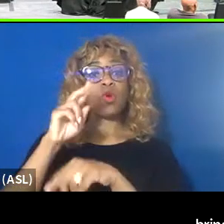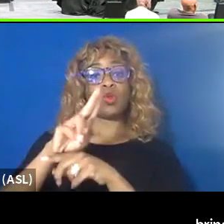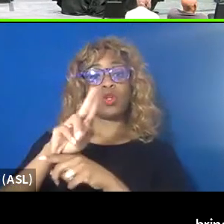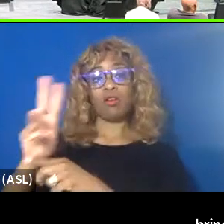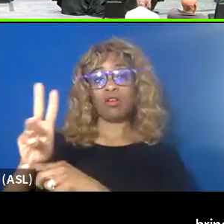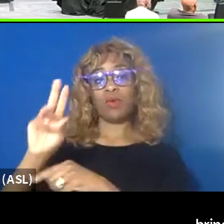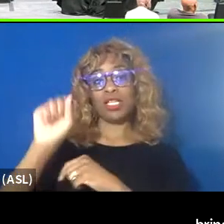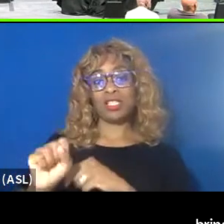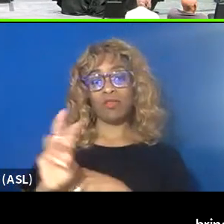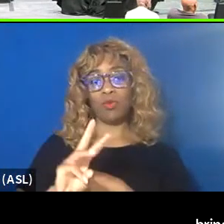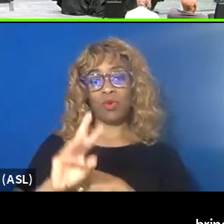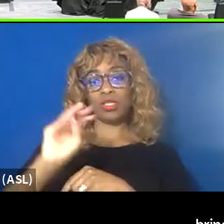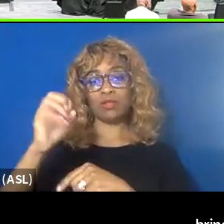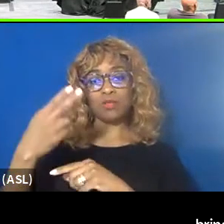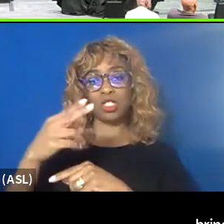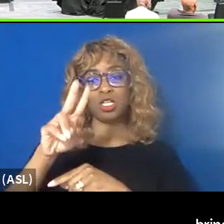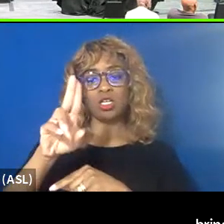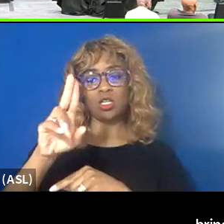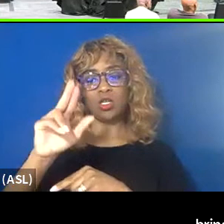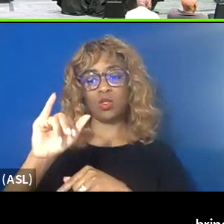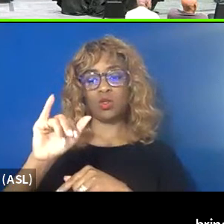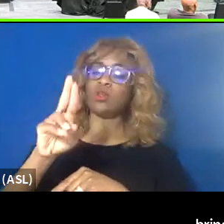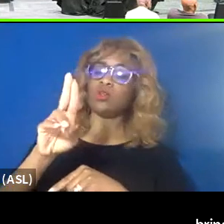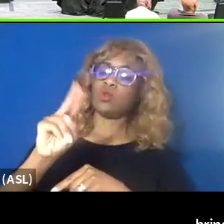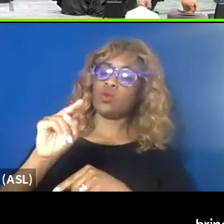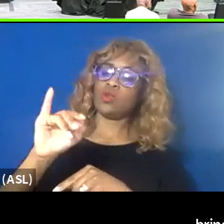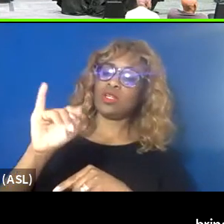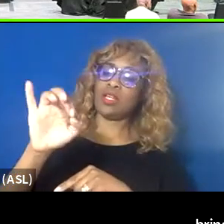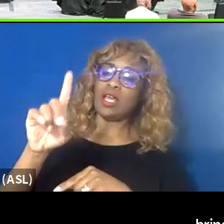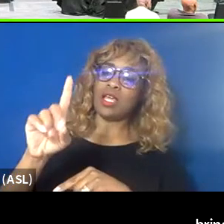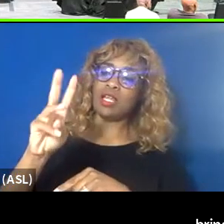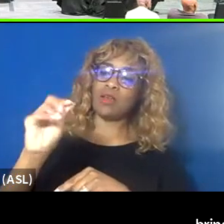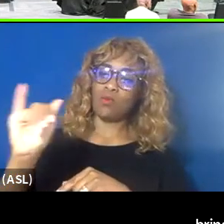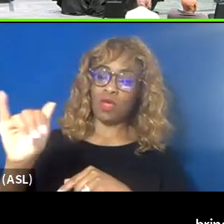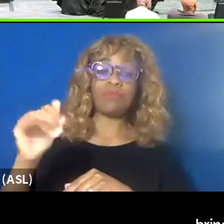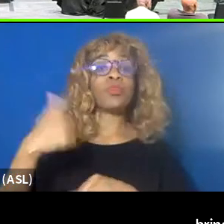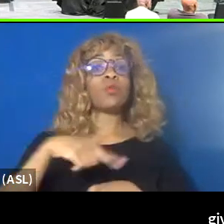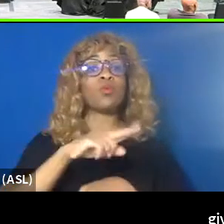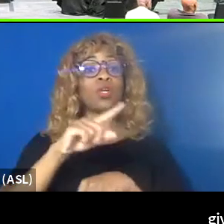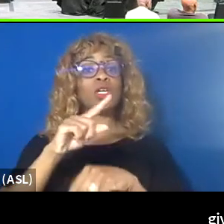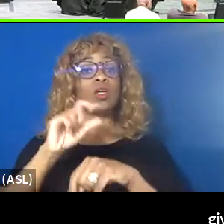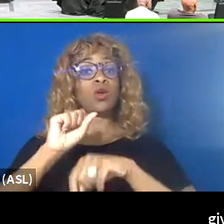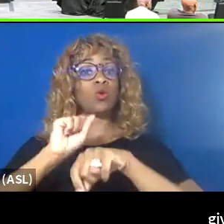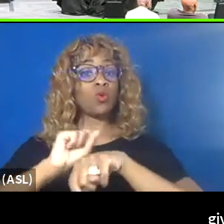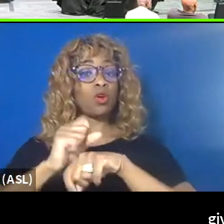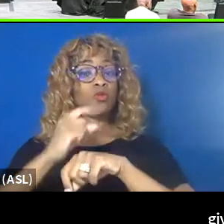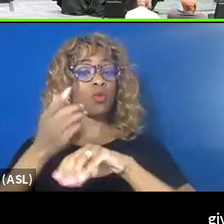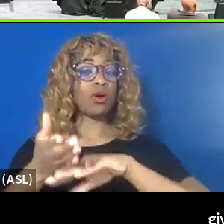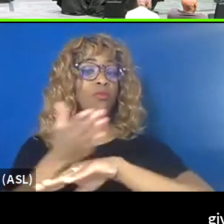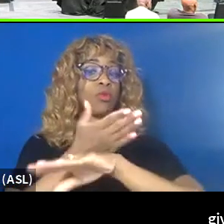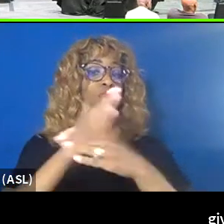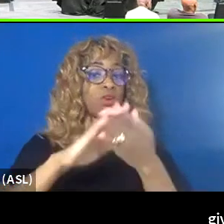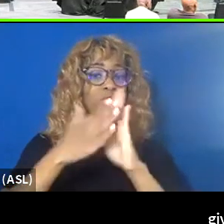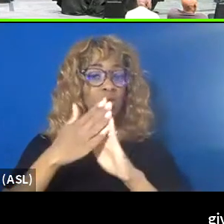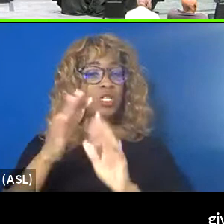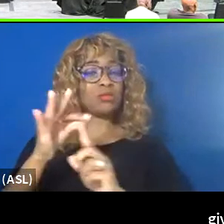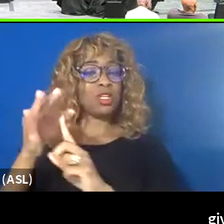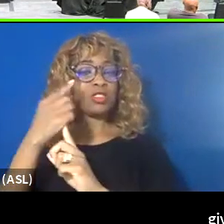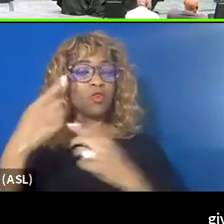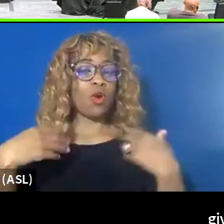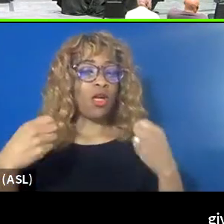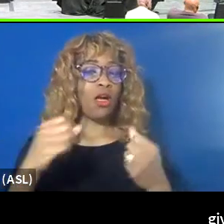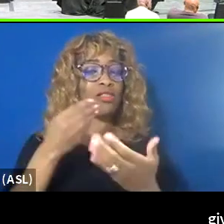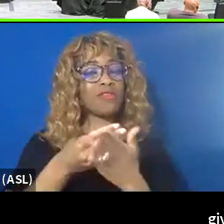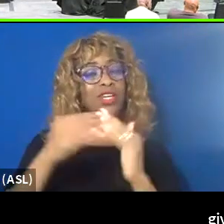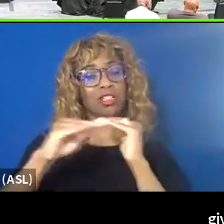Southwest Michigan, and United Way of Southwest Michigan works to improve the community, especially in the areas of health, financial